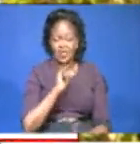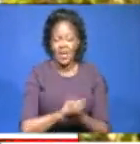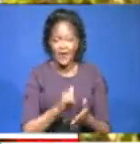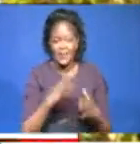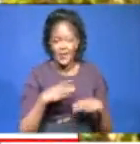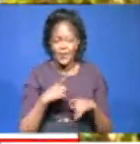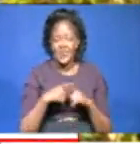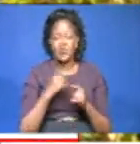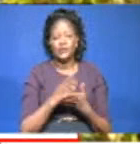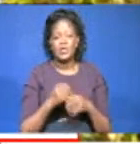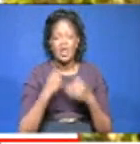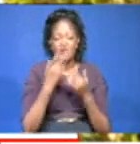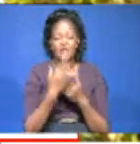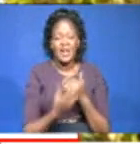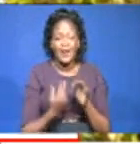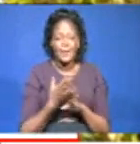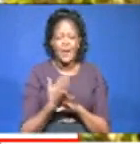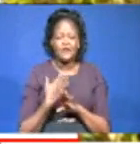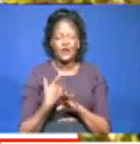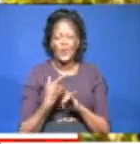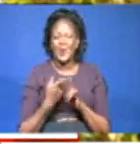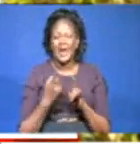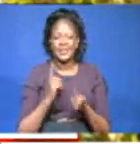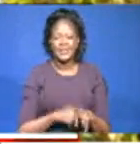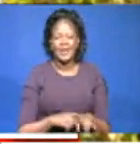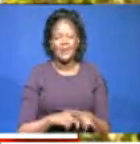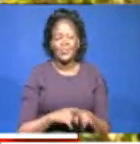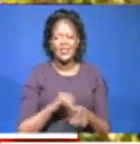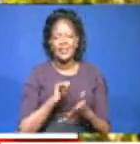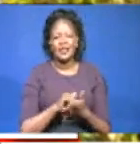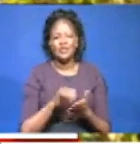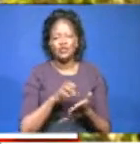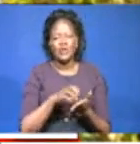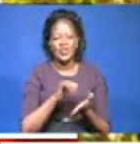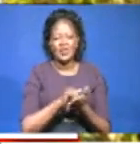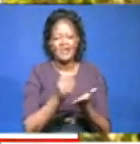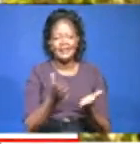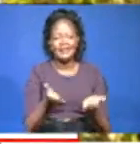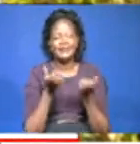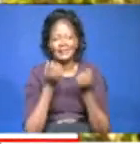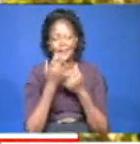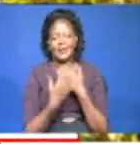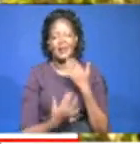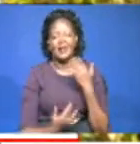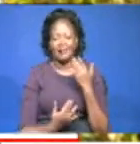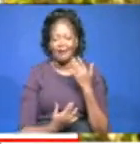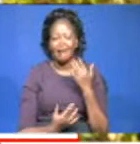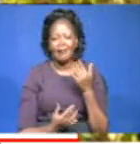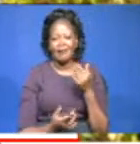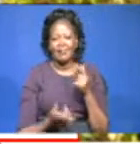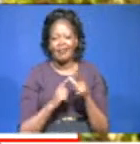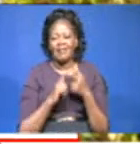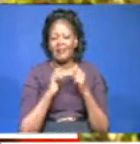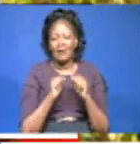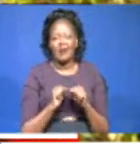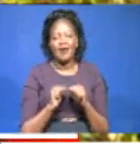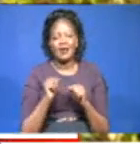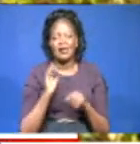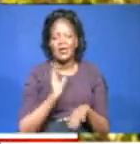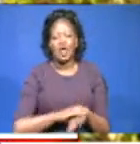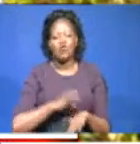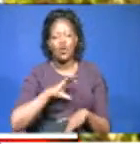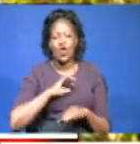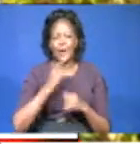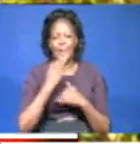they donated it earlier on, but when they're in that situation that is life-threatening, that they require blood, they can be able to get their own blood. So